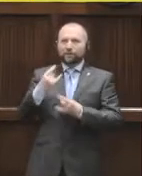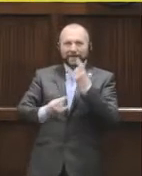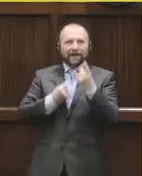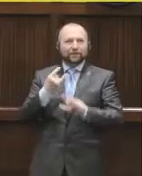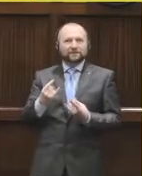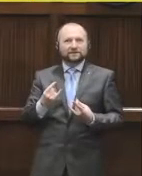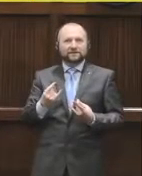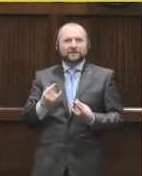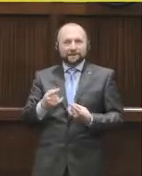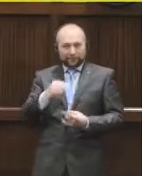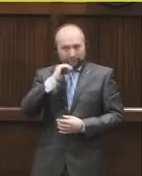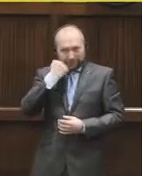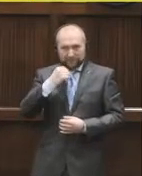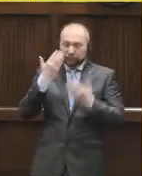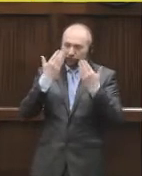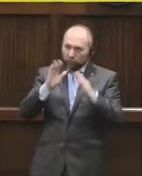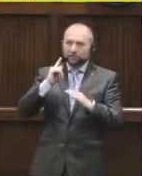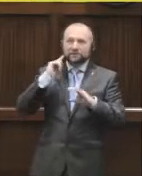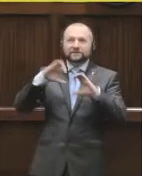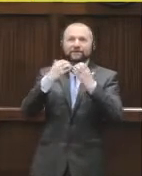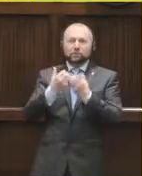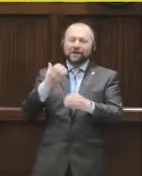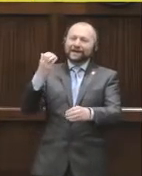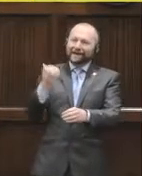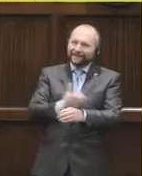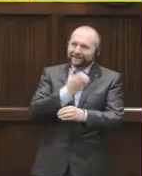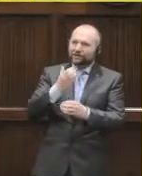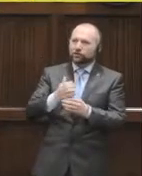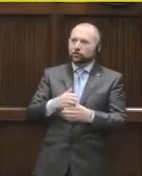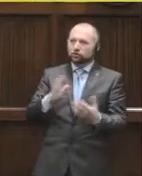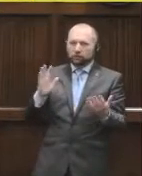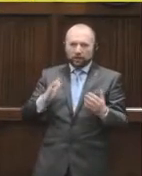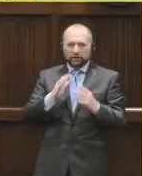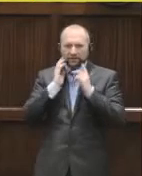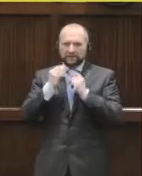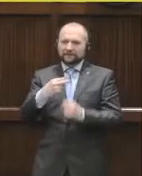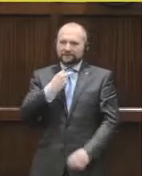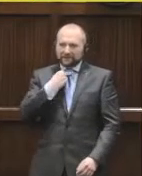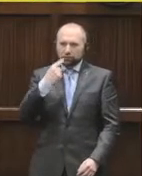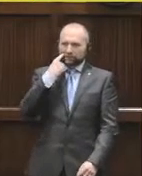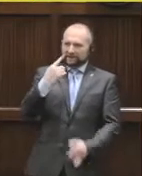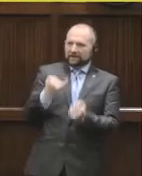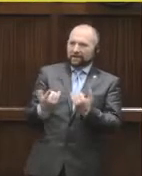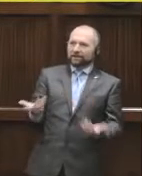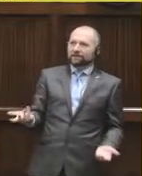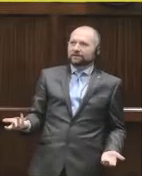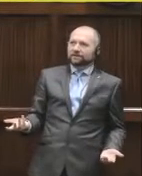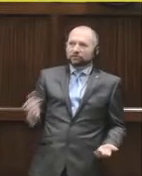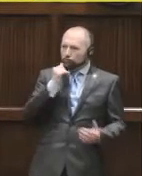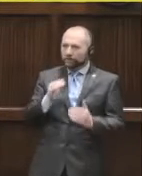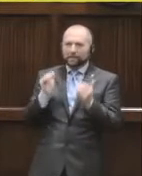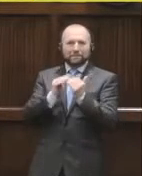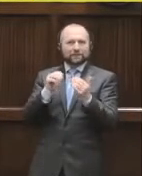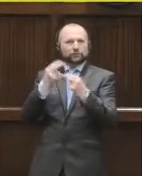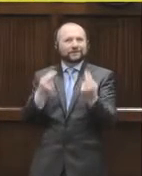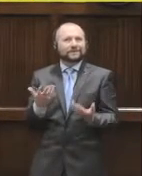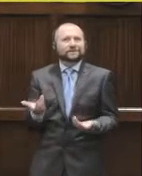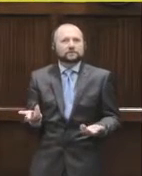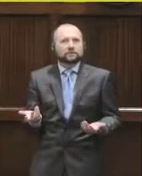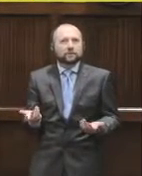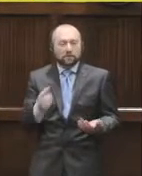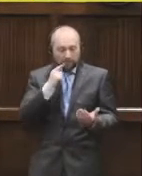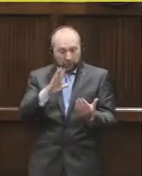the deaf community are being continuously let down. This bill would see the introduction of